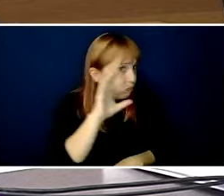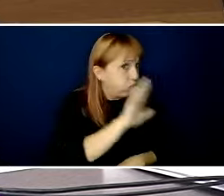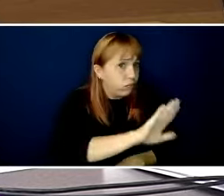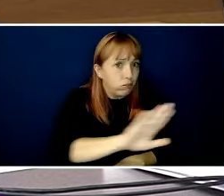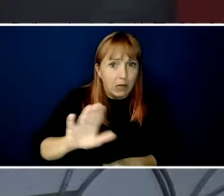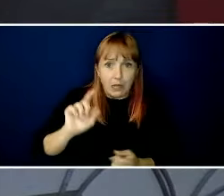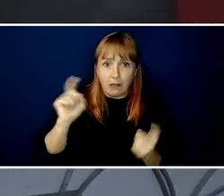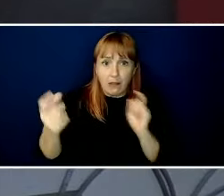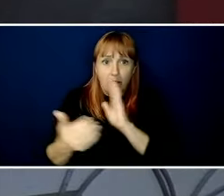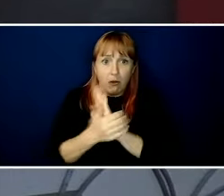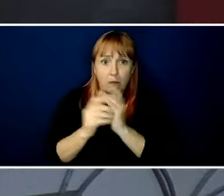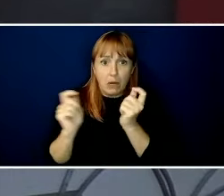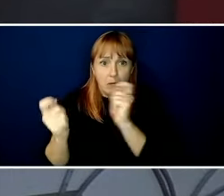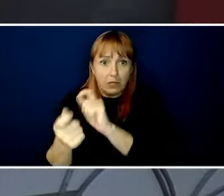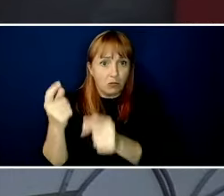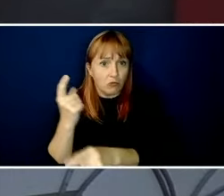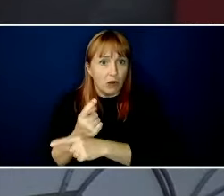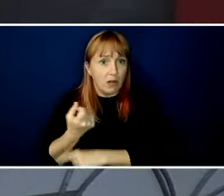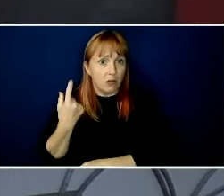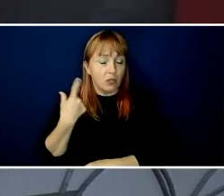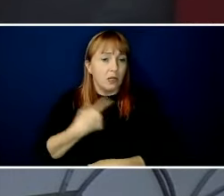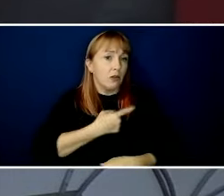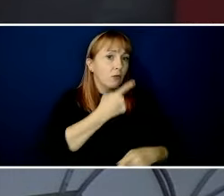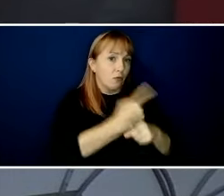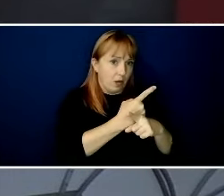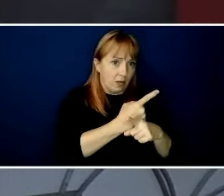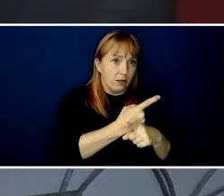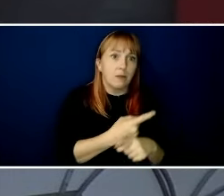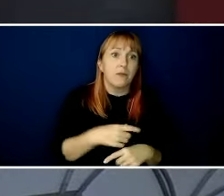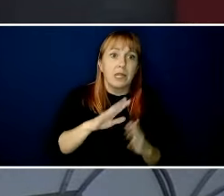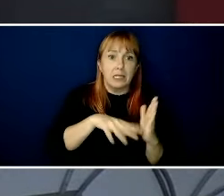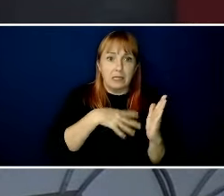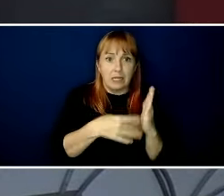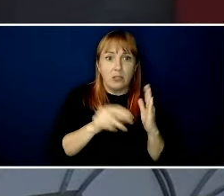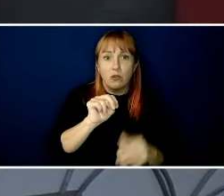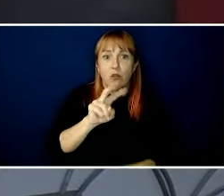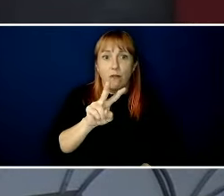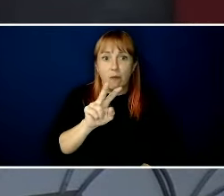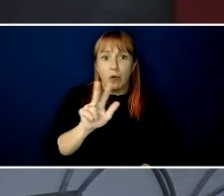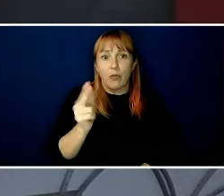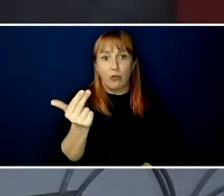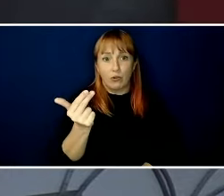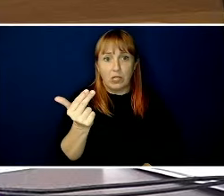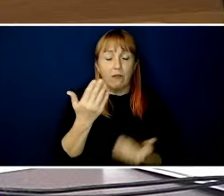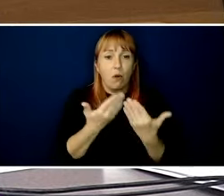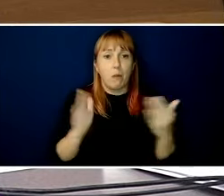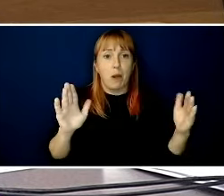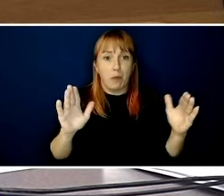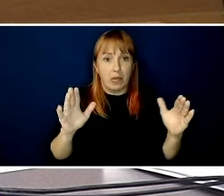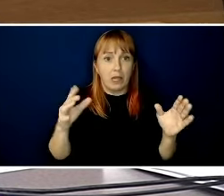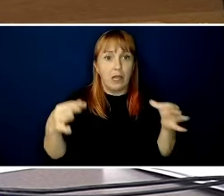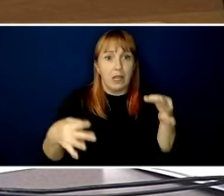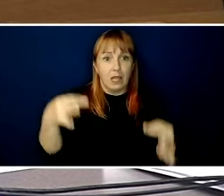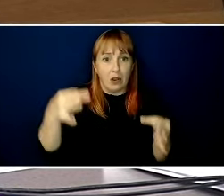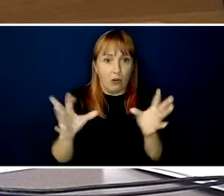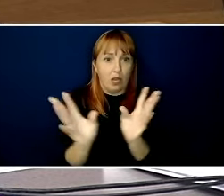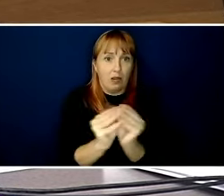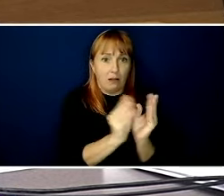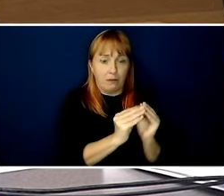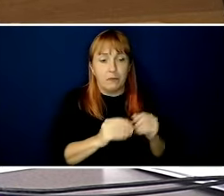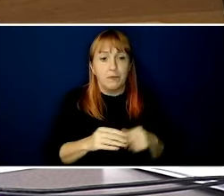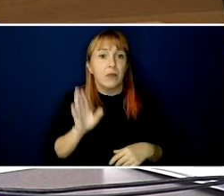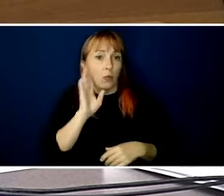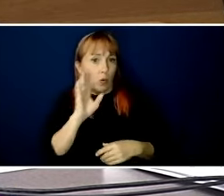that accurate? Correct, yes. It's Great. Scheduled for a public hearing on November 13th. November 13th. So that would be the time when we could